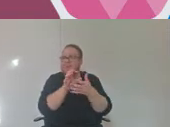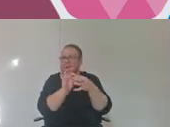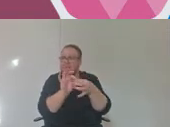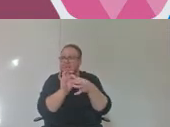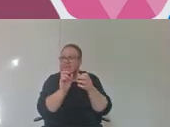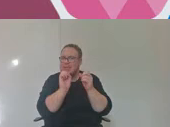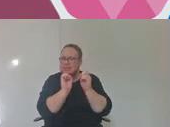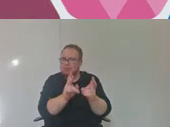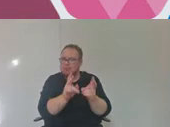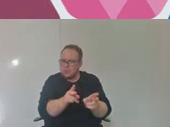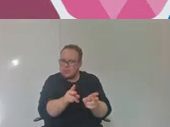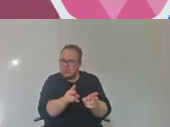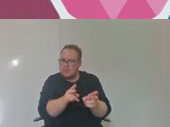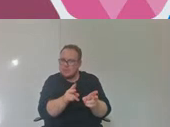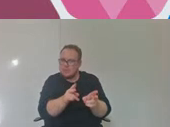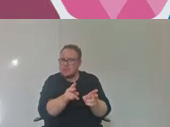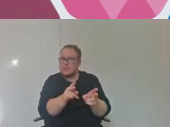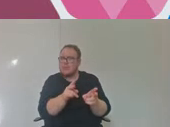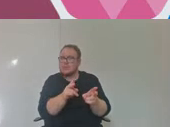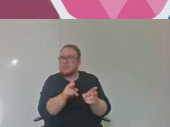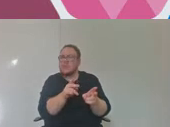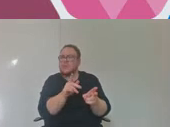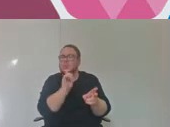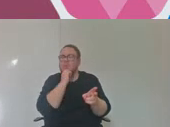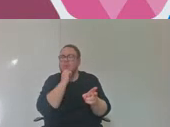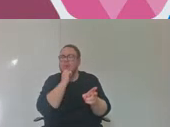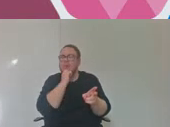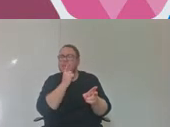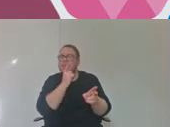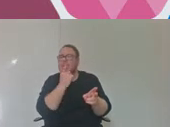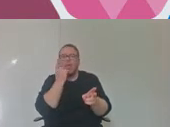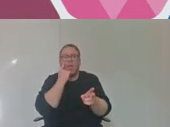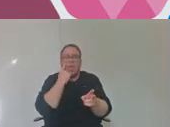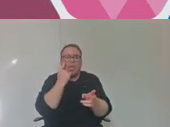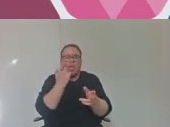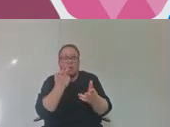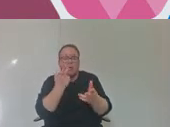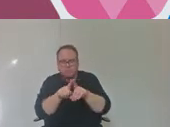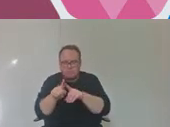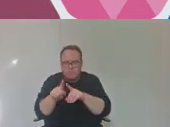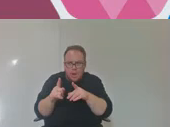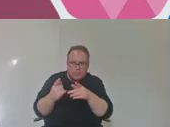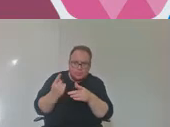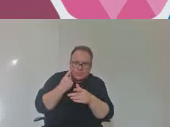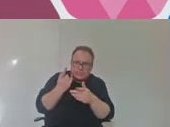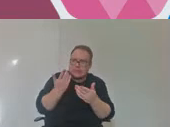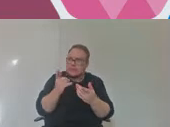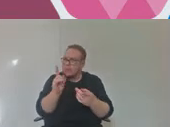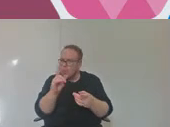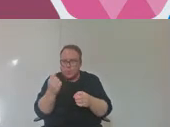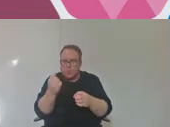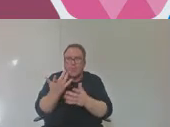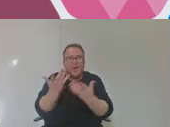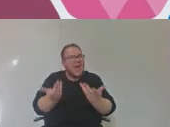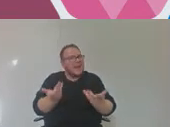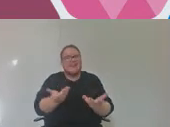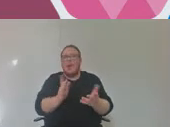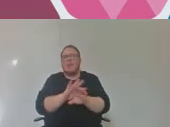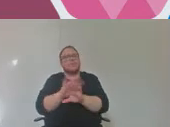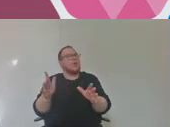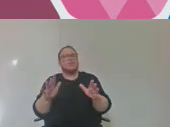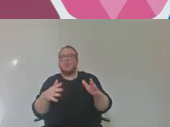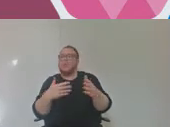So we're going to build on that and take that one forward. So we'll haven't got it all sorted yet, but as soon